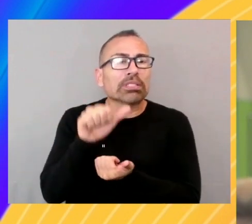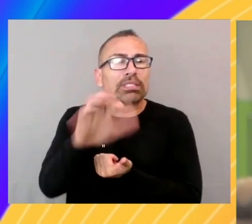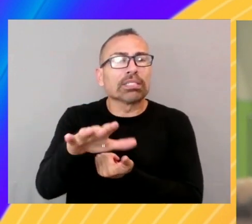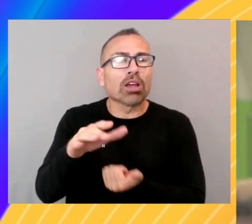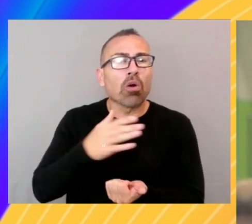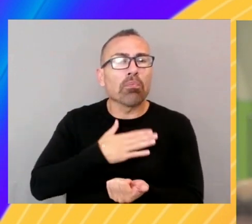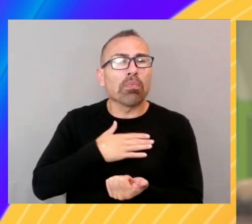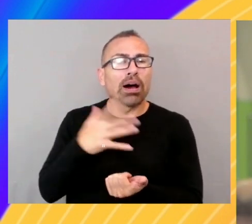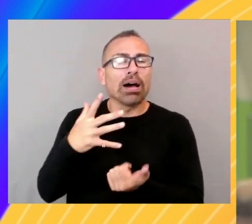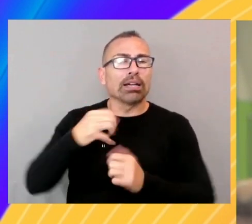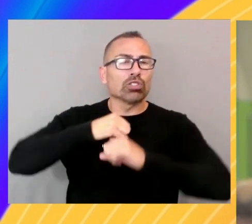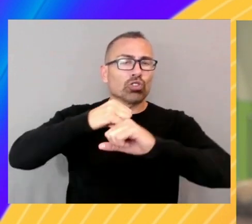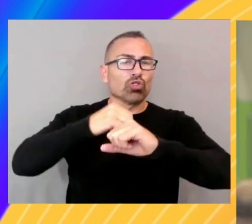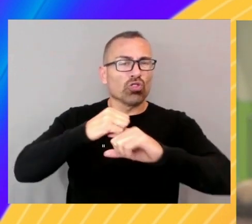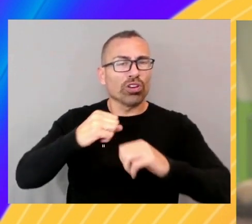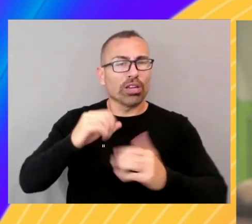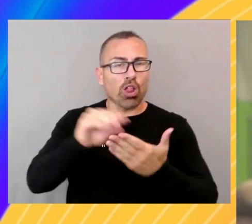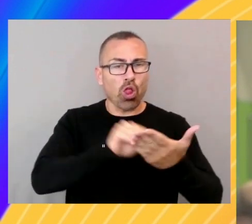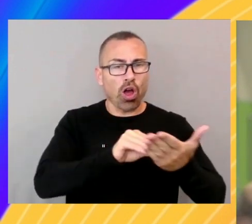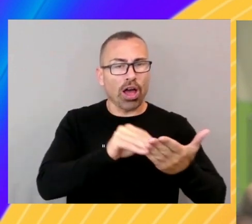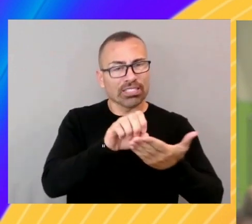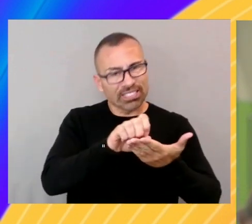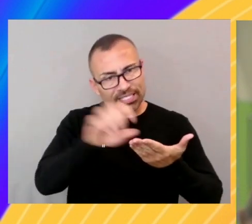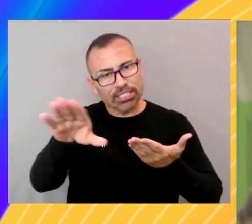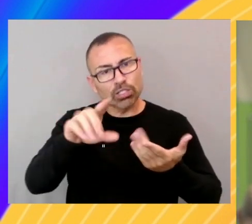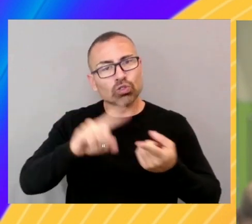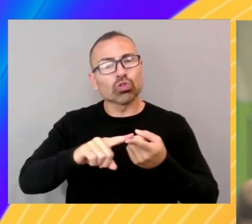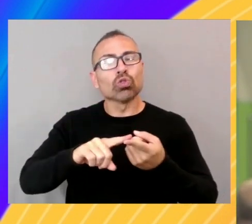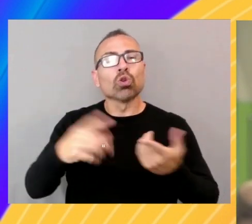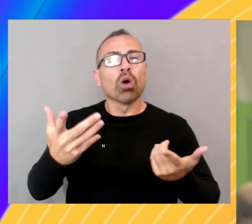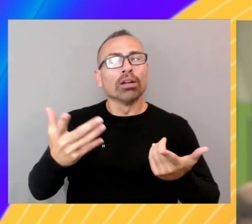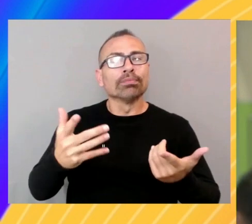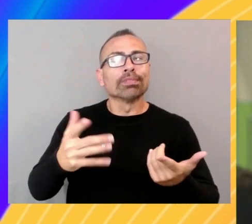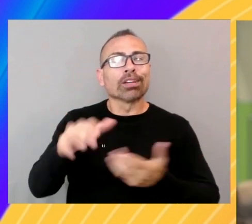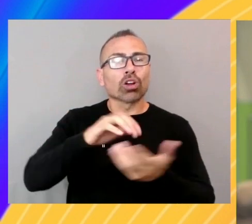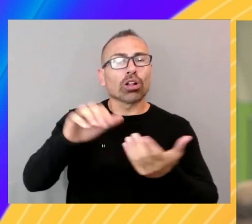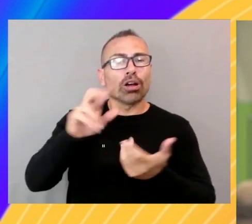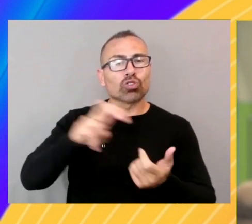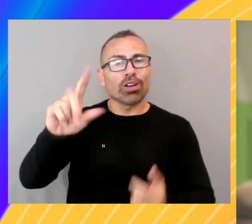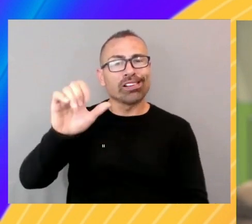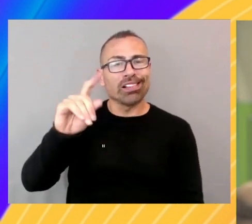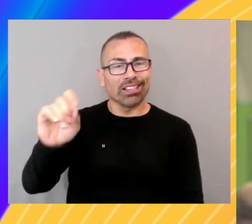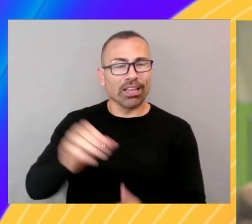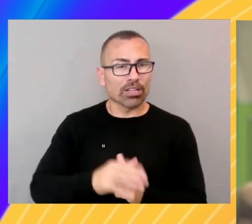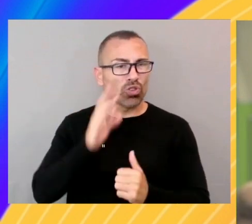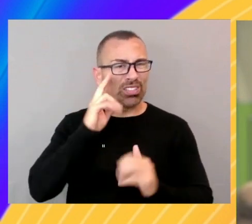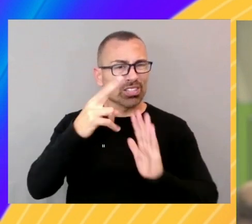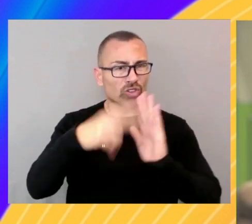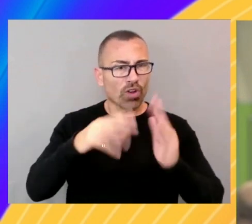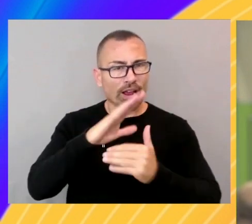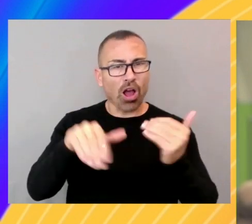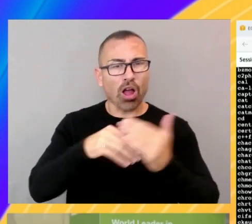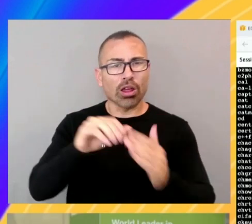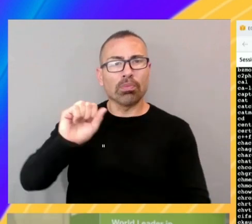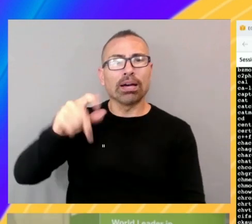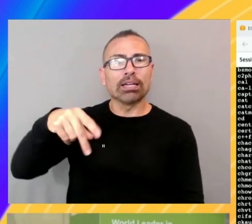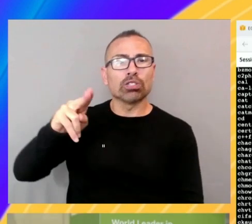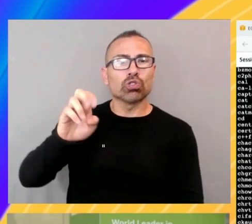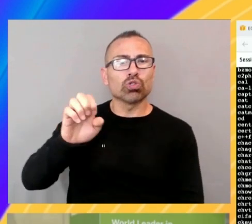CloudTrail Lake. And so it's going to track all my sudo commands. So if I do sudo ls, sudo